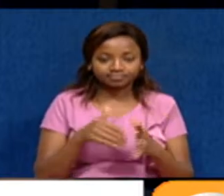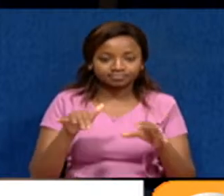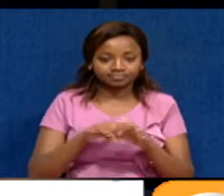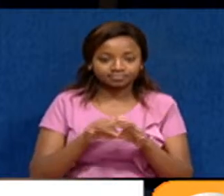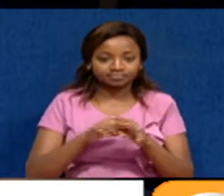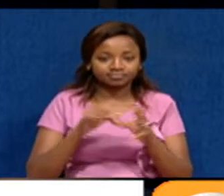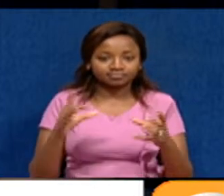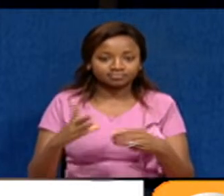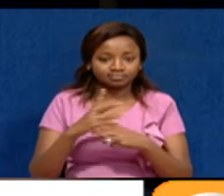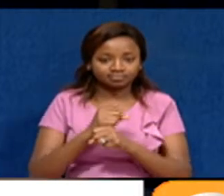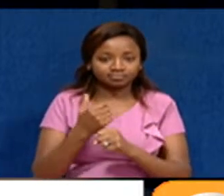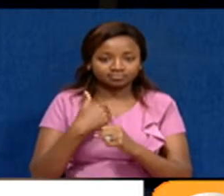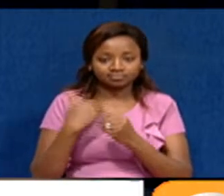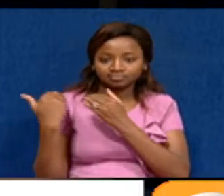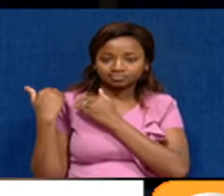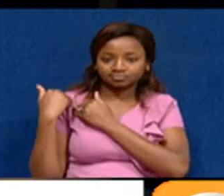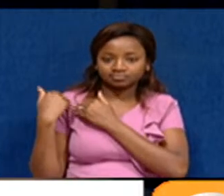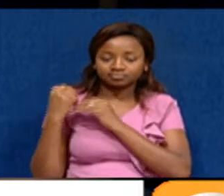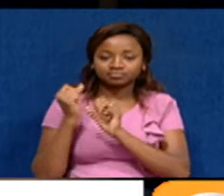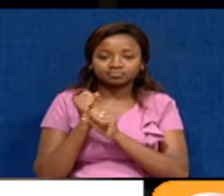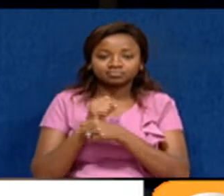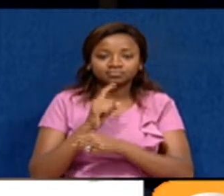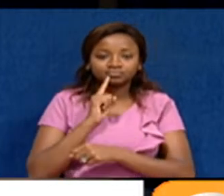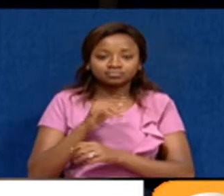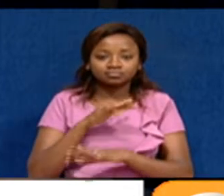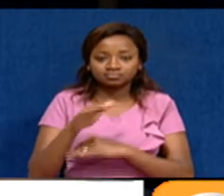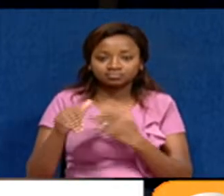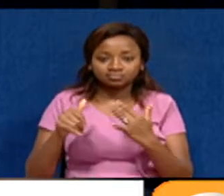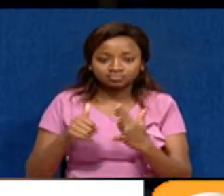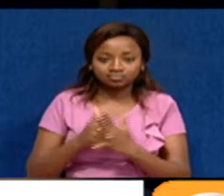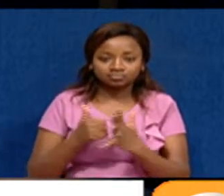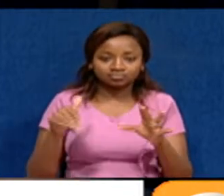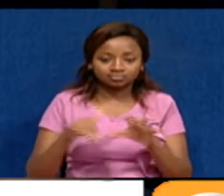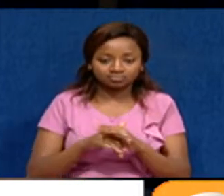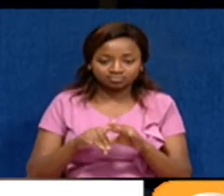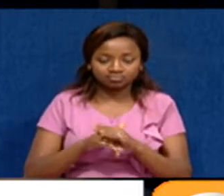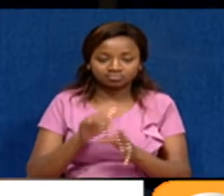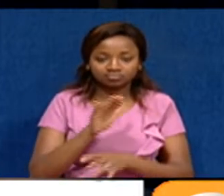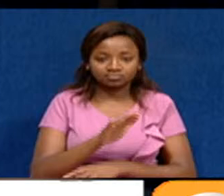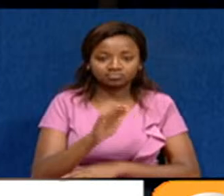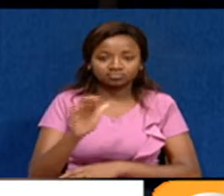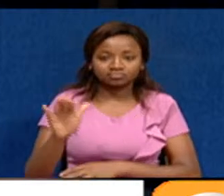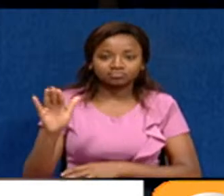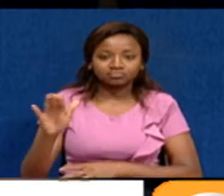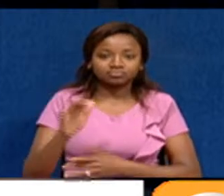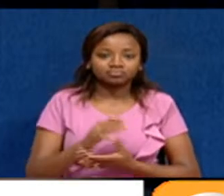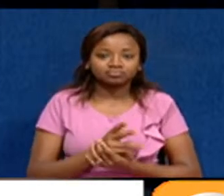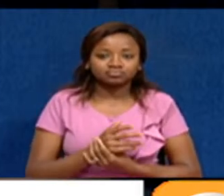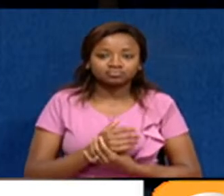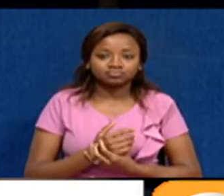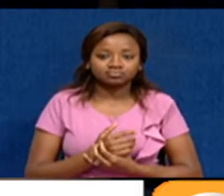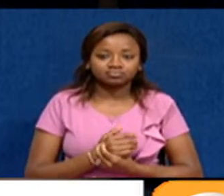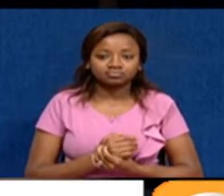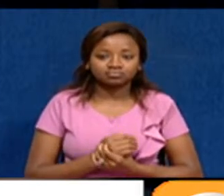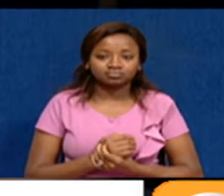also obligated to ensure that all their members, also adhere